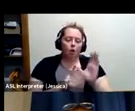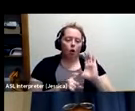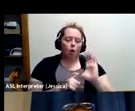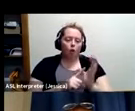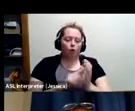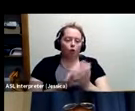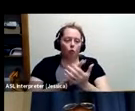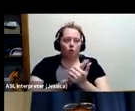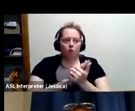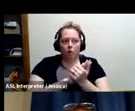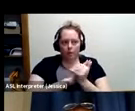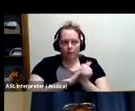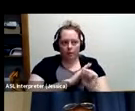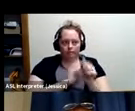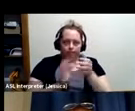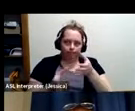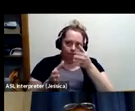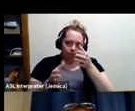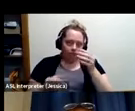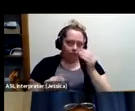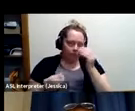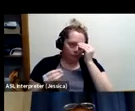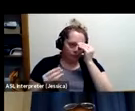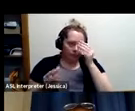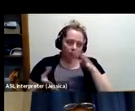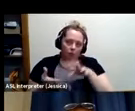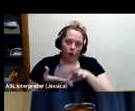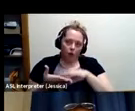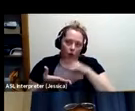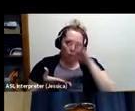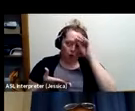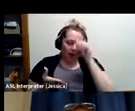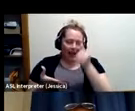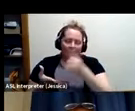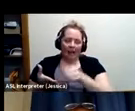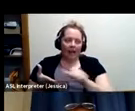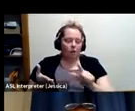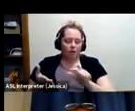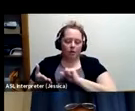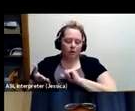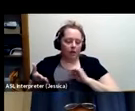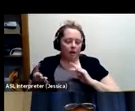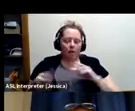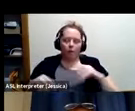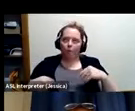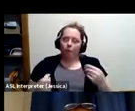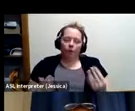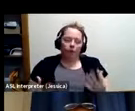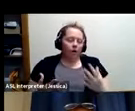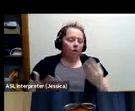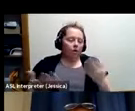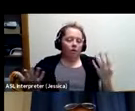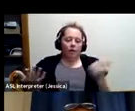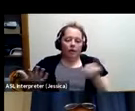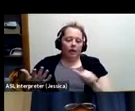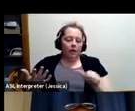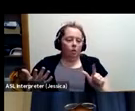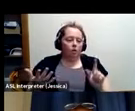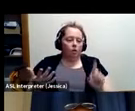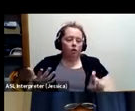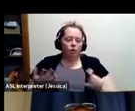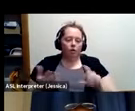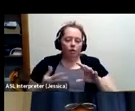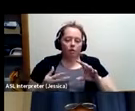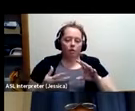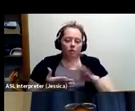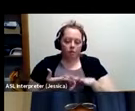provider, staff, student, or volunteer, needs to be culturally competent in this area. It should be part of standard practice. And get that